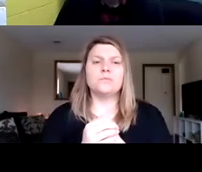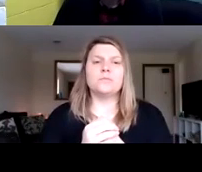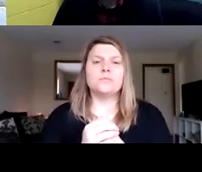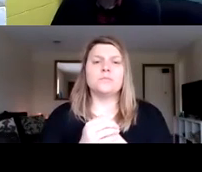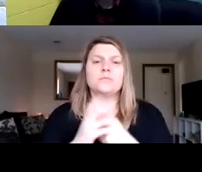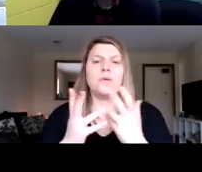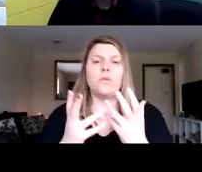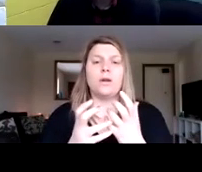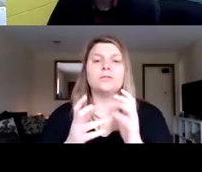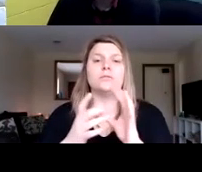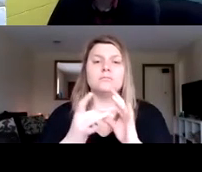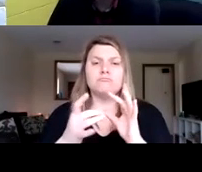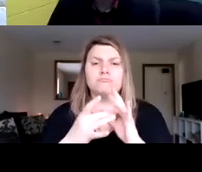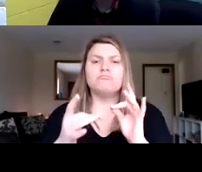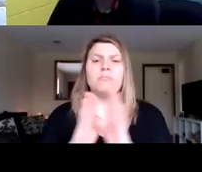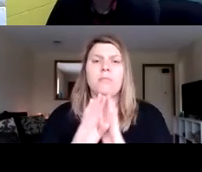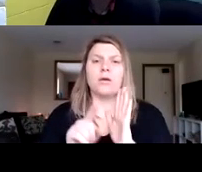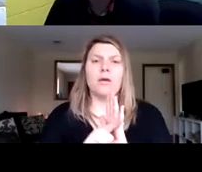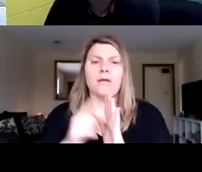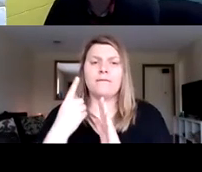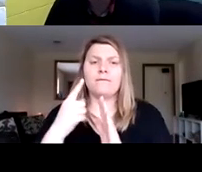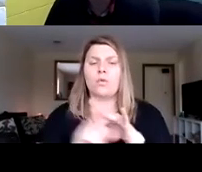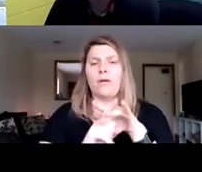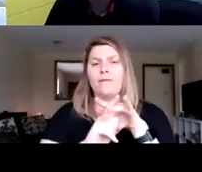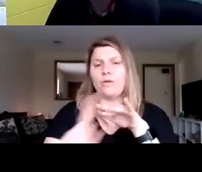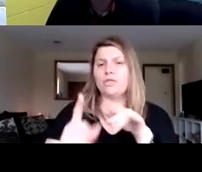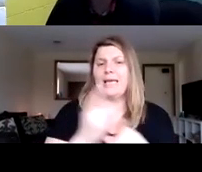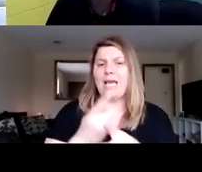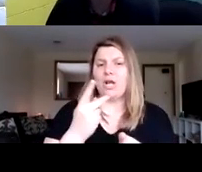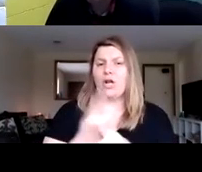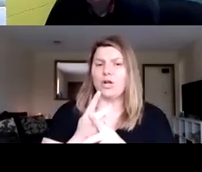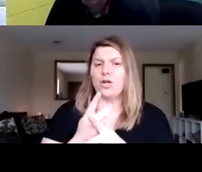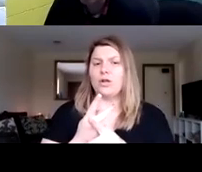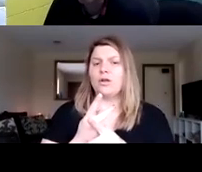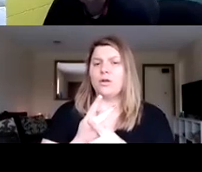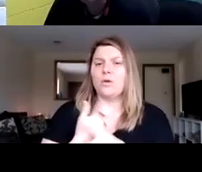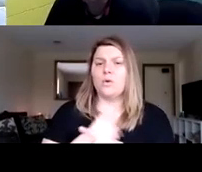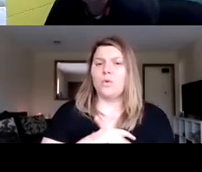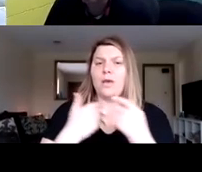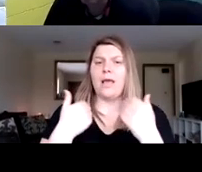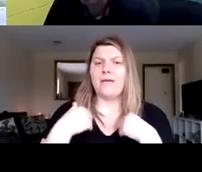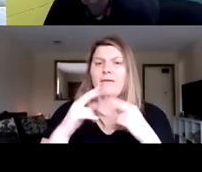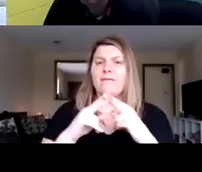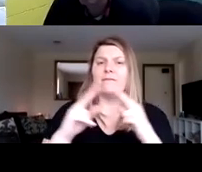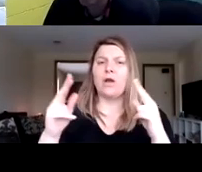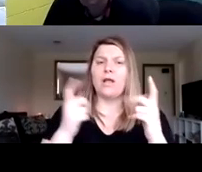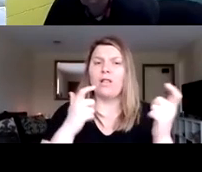Wanted to provide a little context for refugee care. We have a very